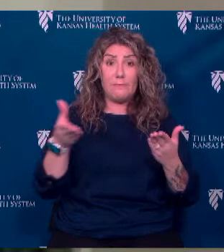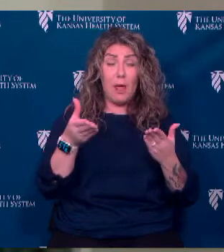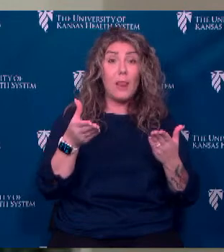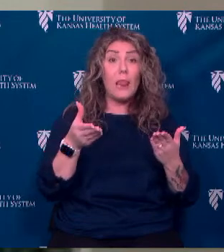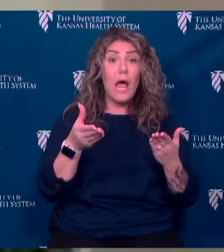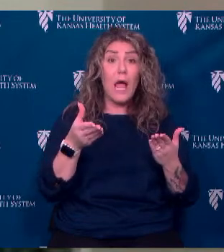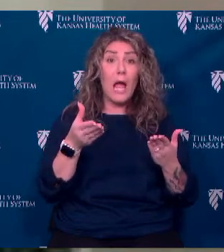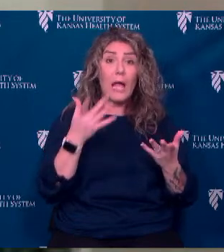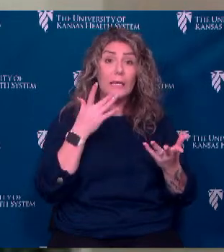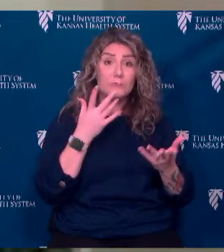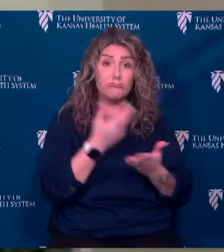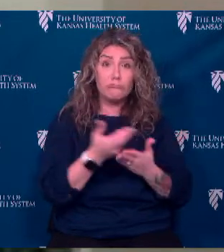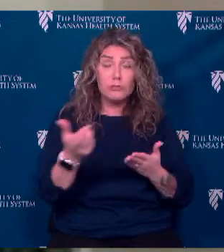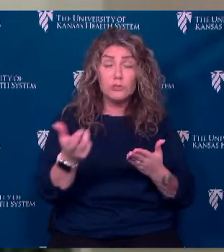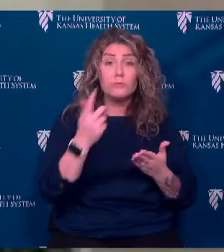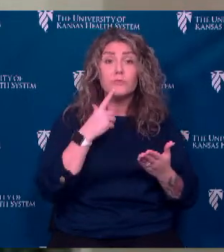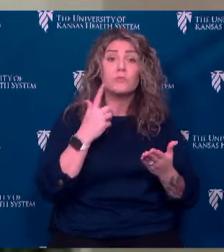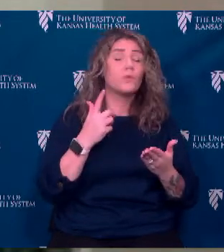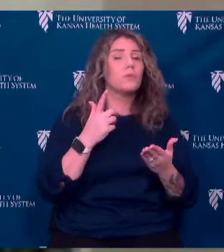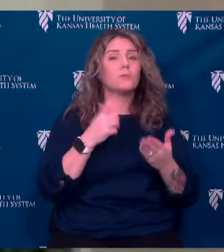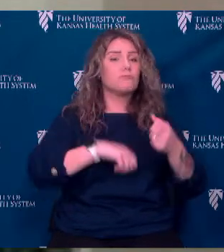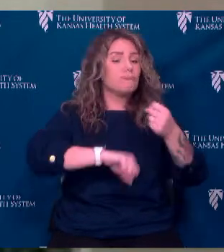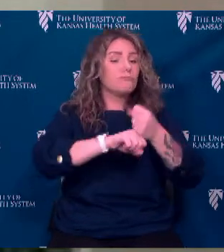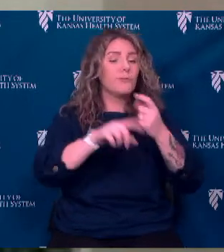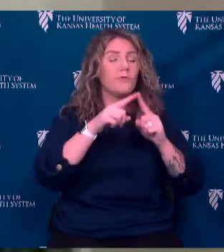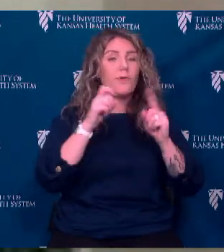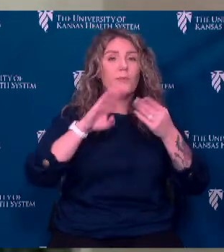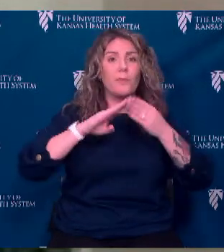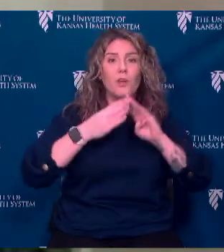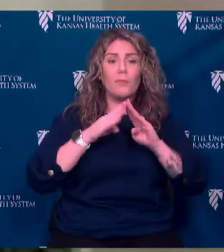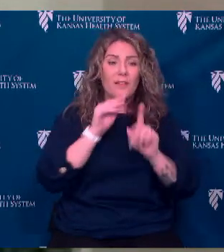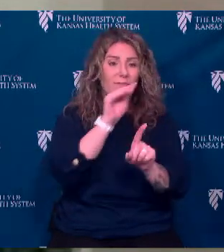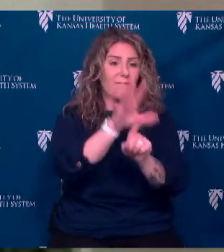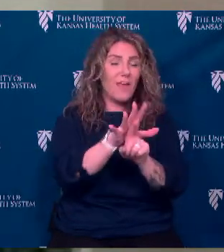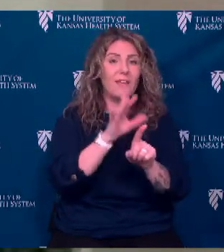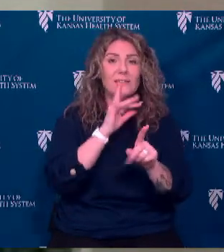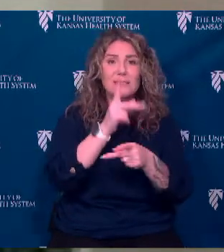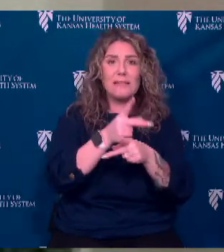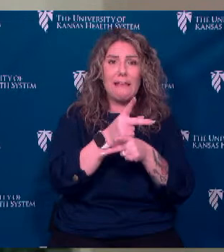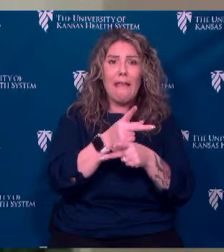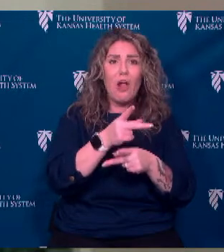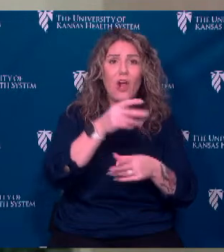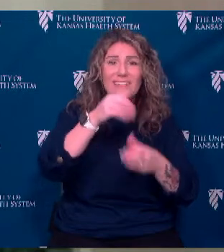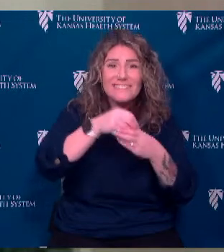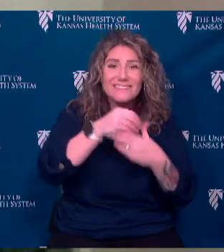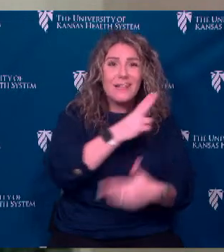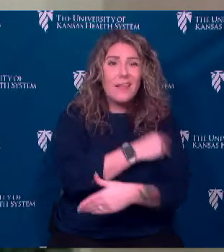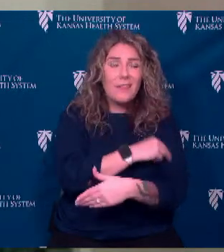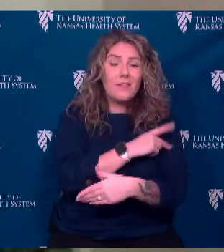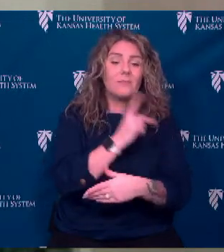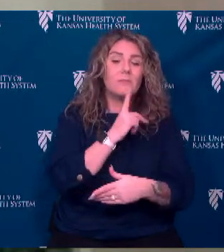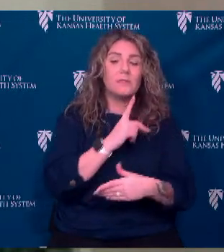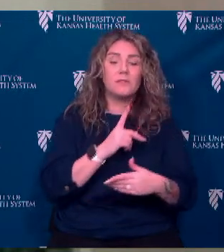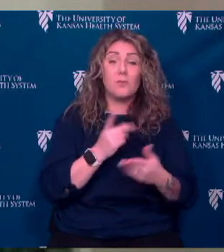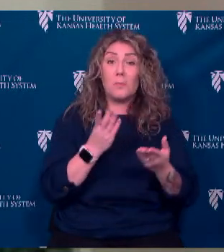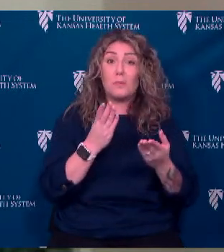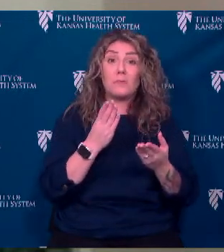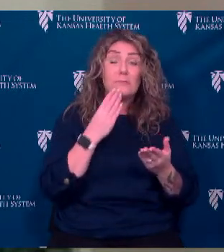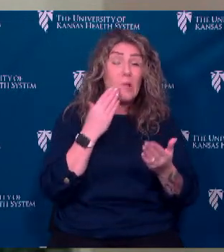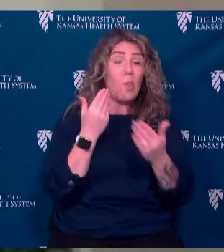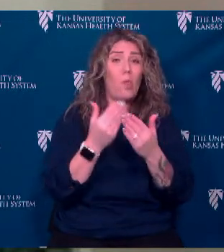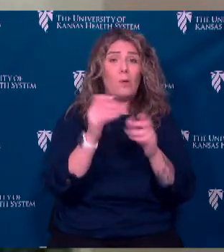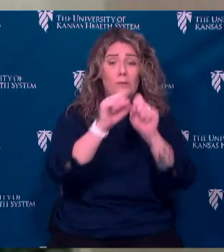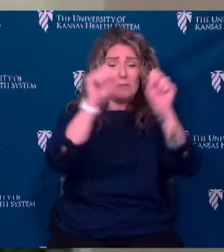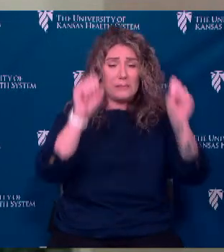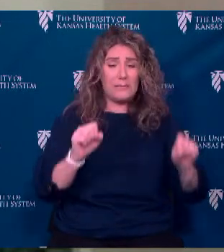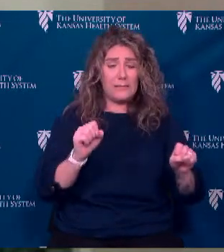is supported by the community, affects the care that you can get in the hospital. So it's a closed system, and the hospitals cannot be